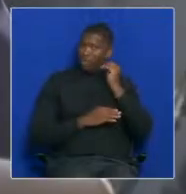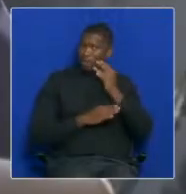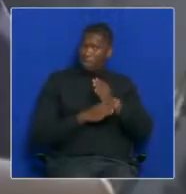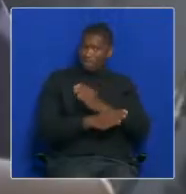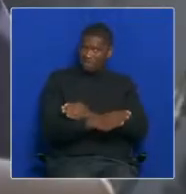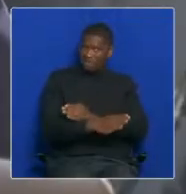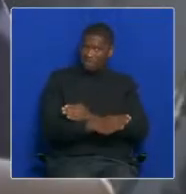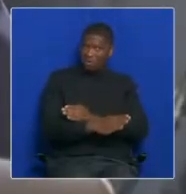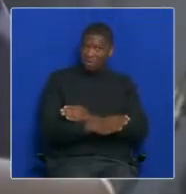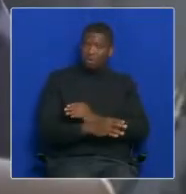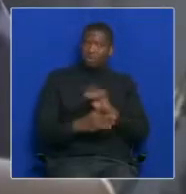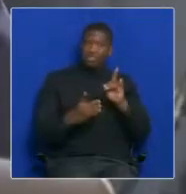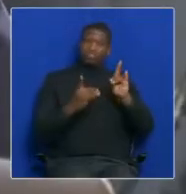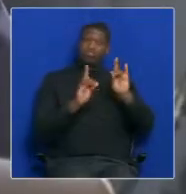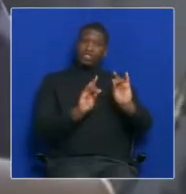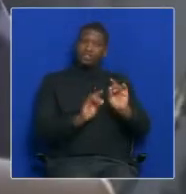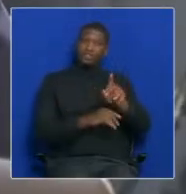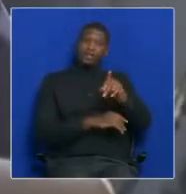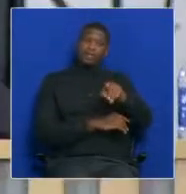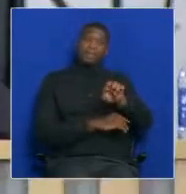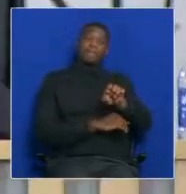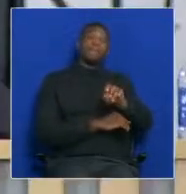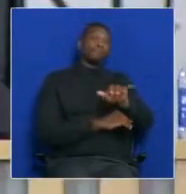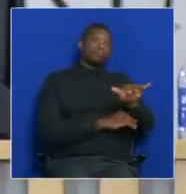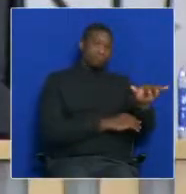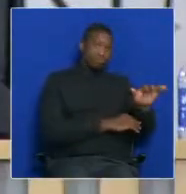Chief Peramore and Chief Boy reported to you?